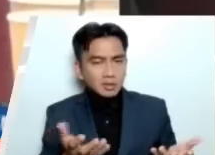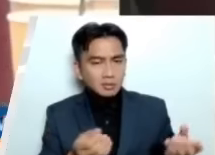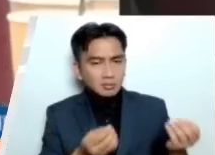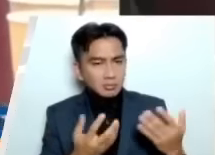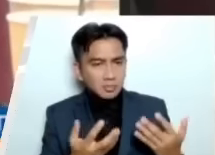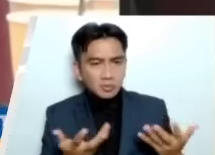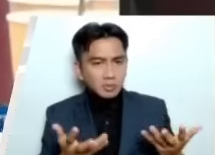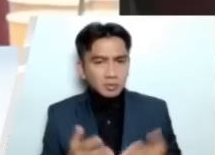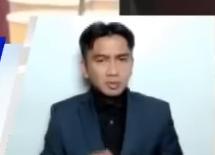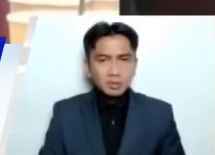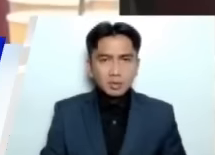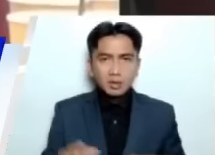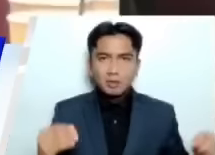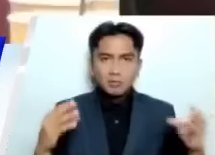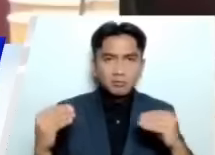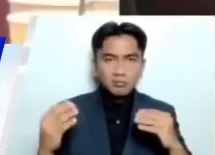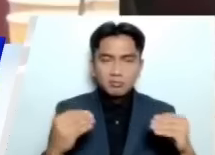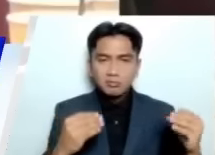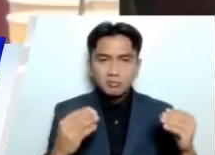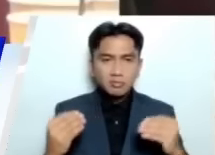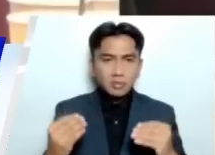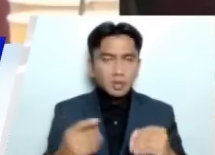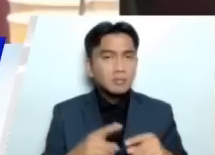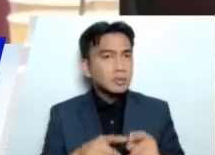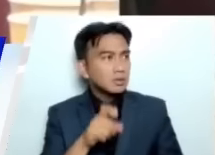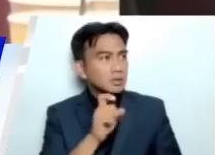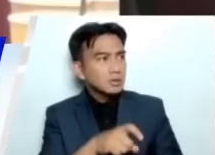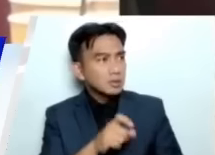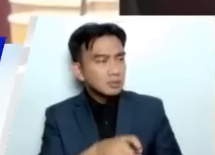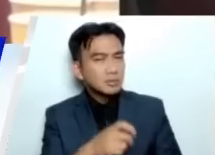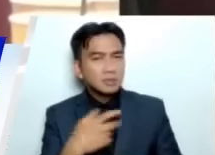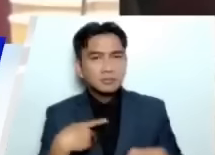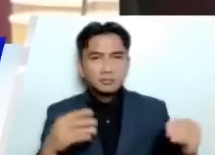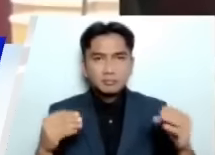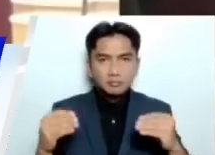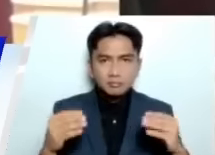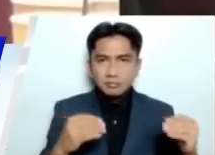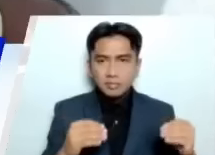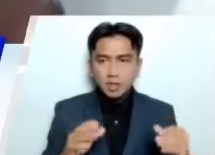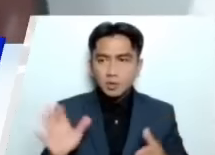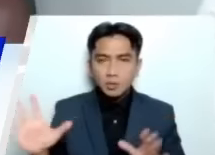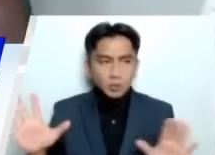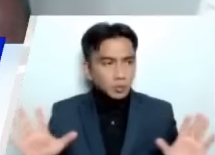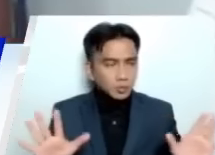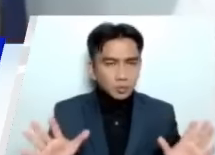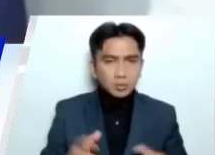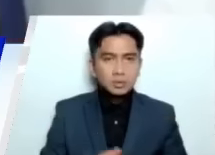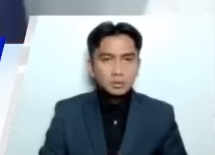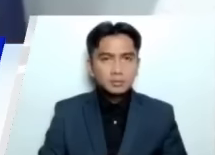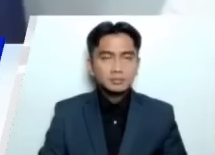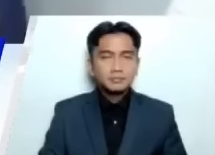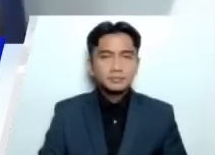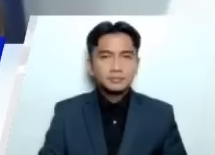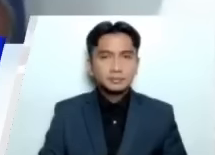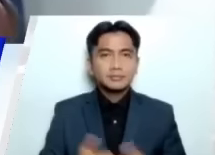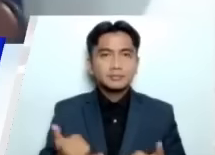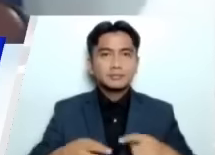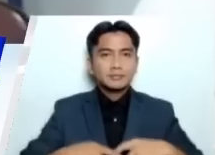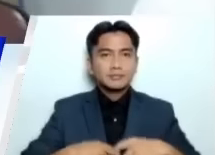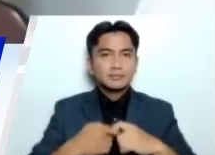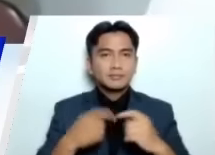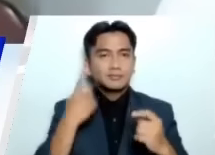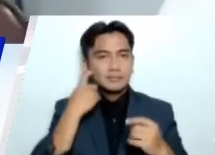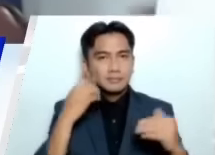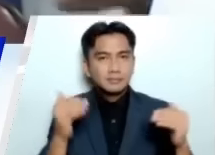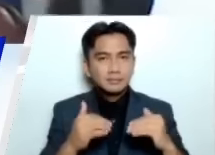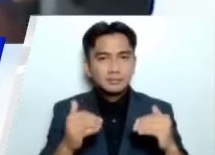kaming kakamin dito, ma'am. Pero dapat pakinggan mo. 1 minute to just declared by the chair. Well, point of order. Sinuspinde ang pagdinig pero nilapitan ni